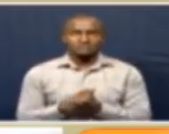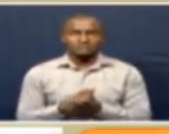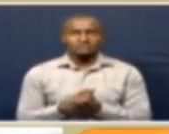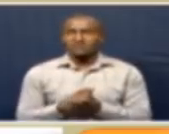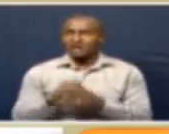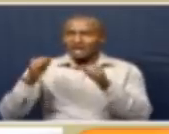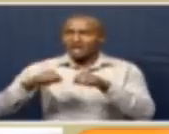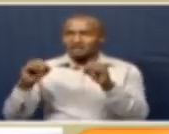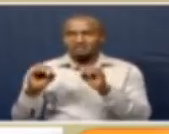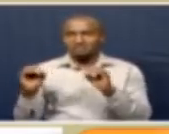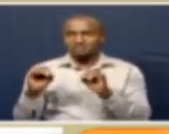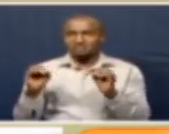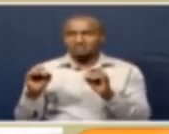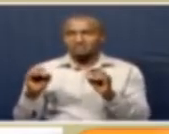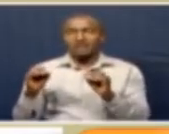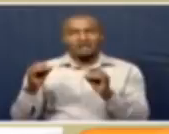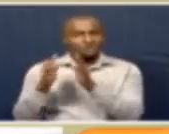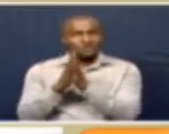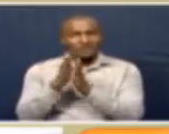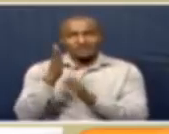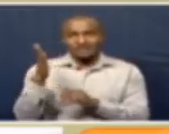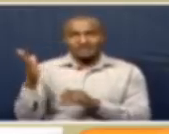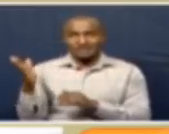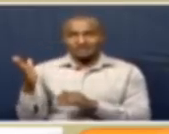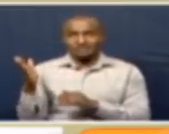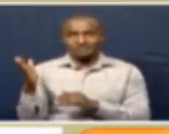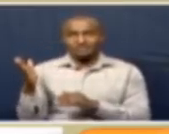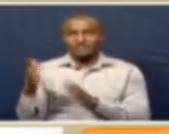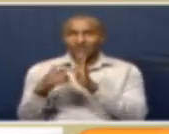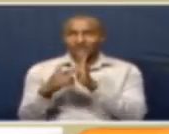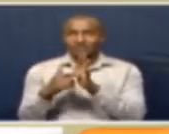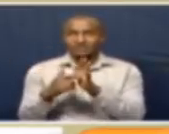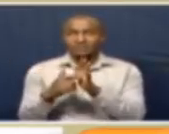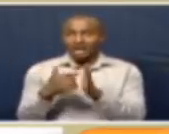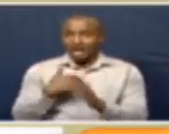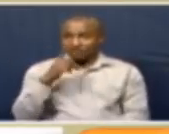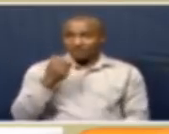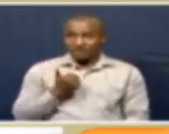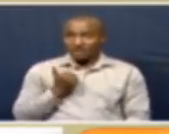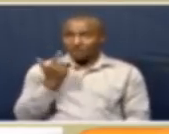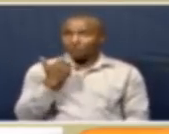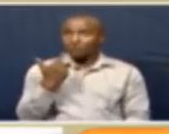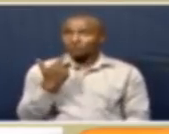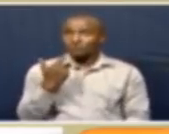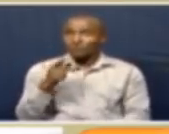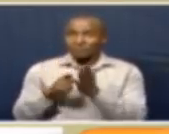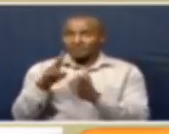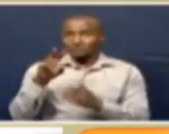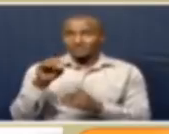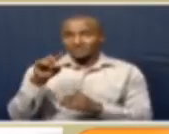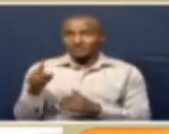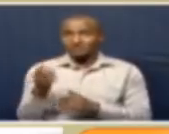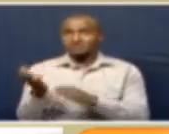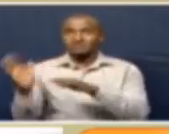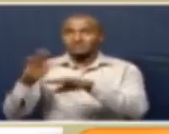disagree, because I've had stories about, for example, there's this girl who was telling me she was paid 20,000 shillings extra